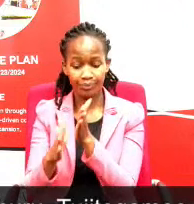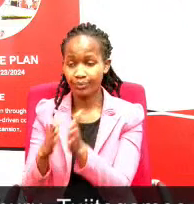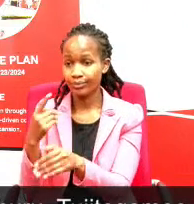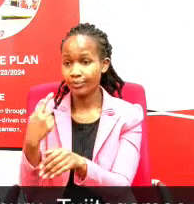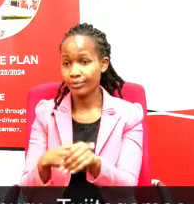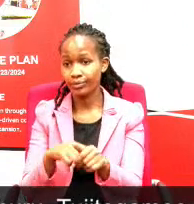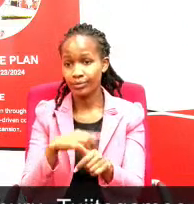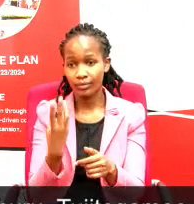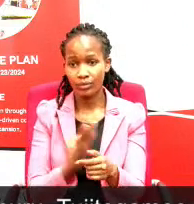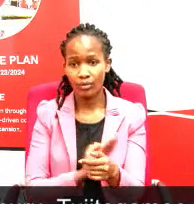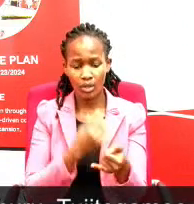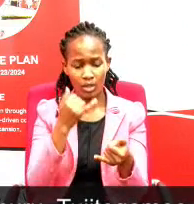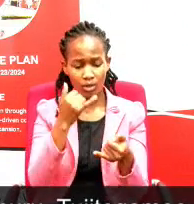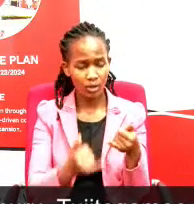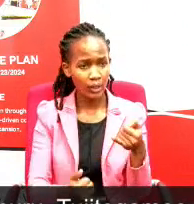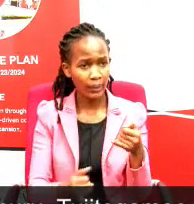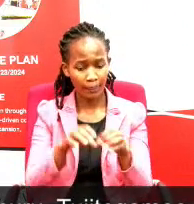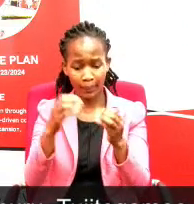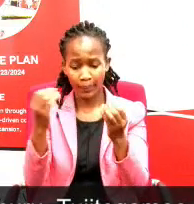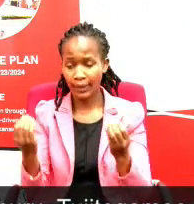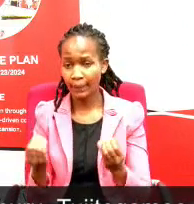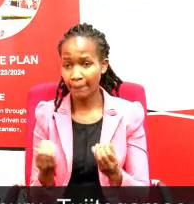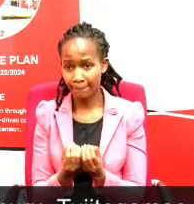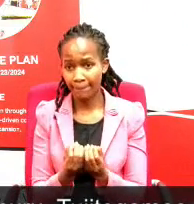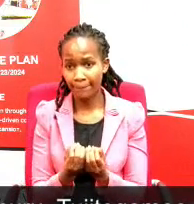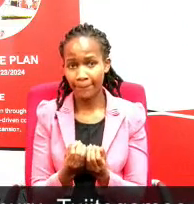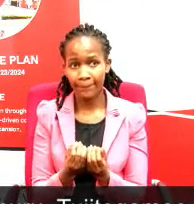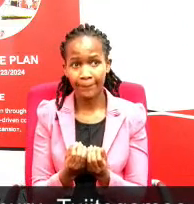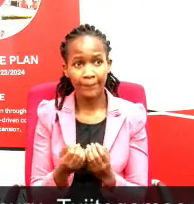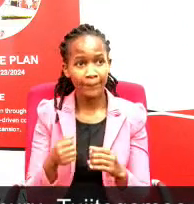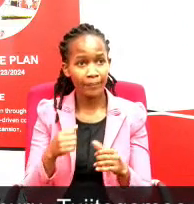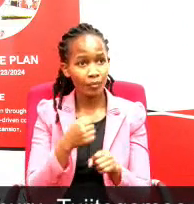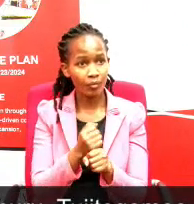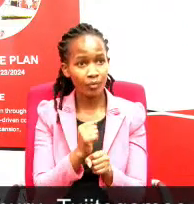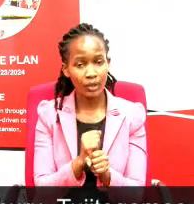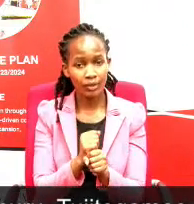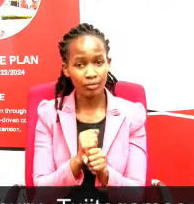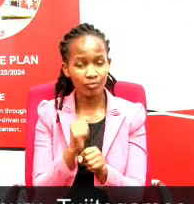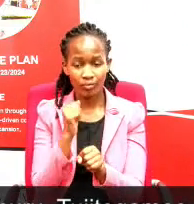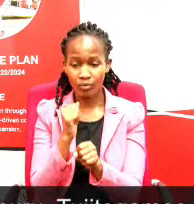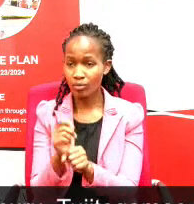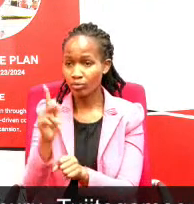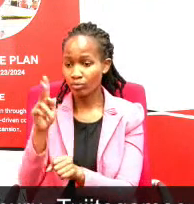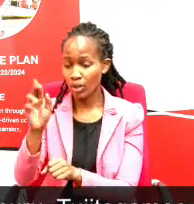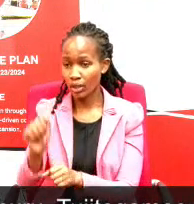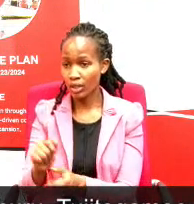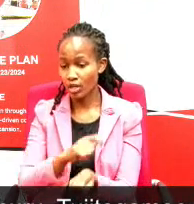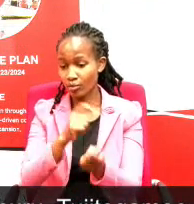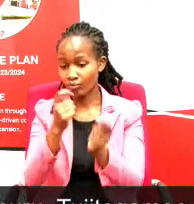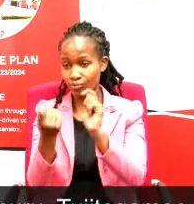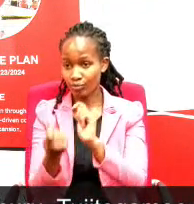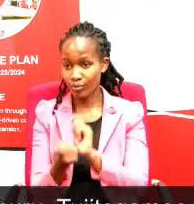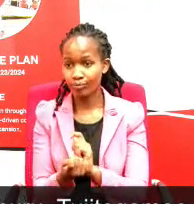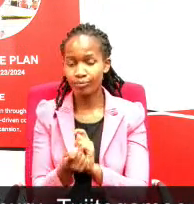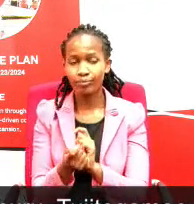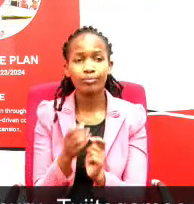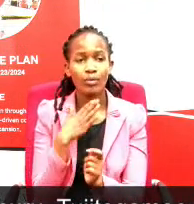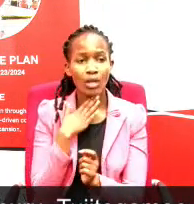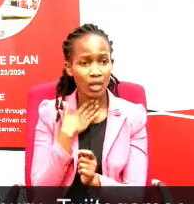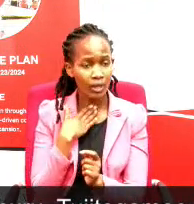period, we finalized organizational restructuring in line with the KRA's transformation agenda,